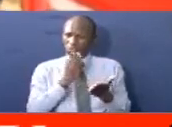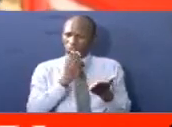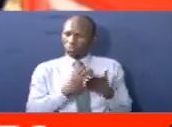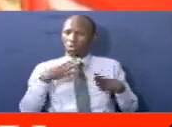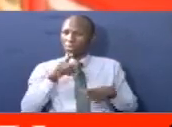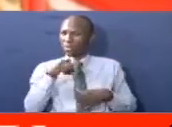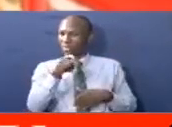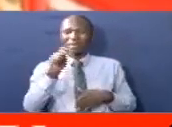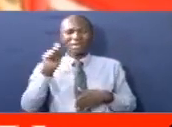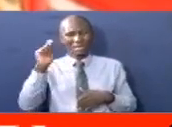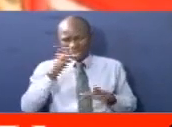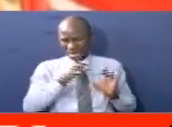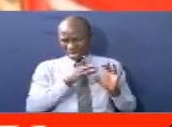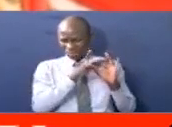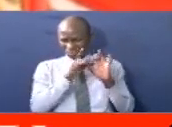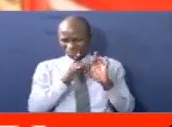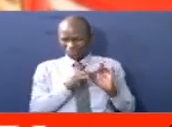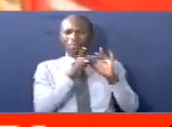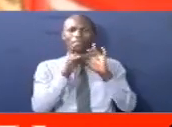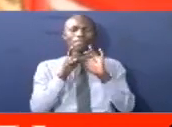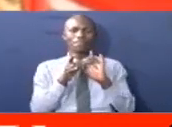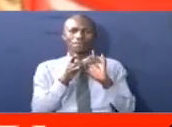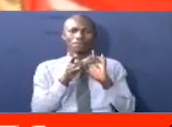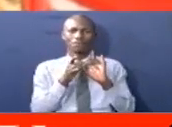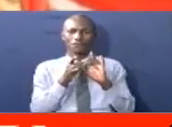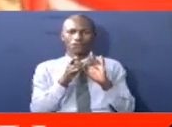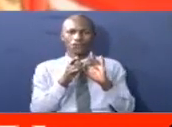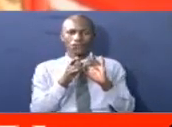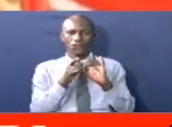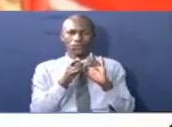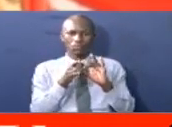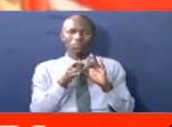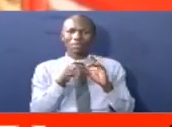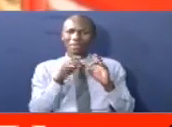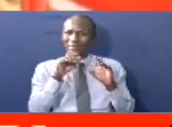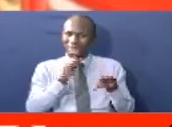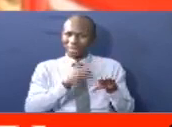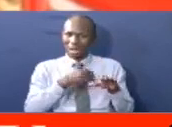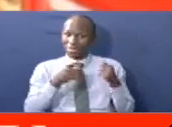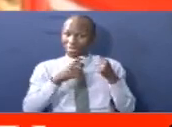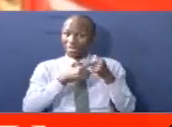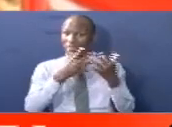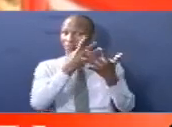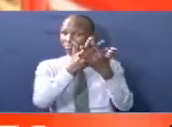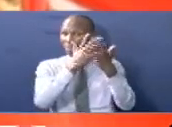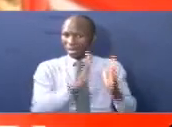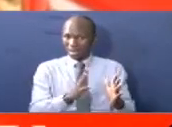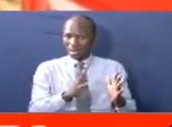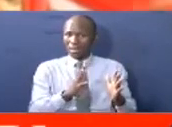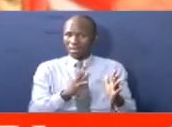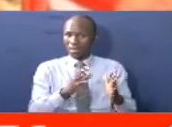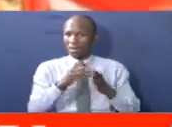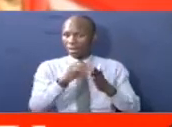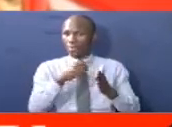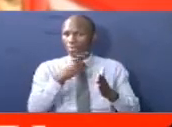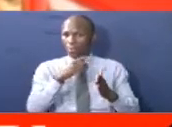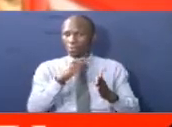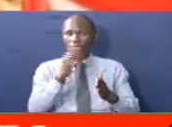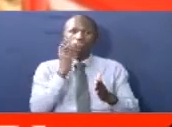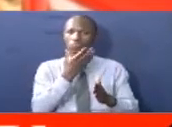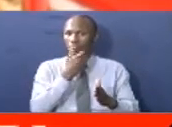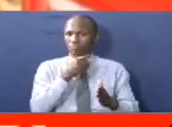Kenyan patriots. Neither were the Kapenguria Six, led by Jomo